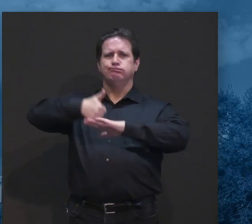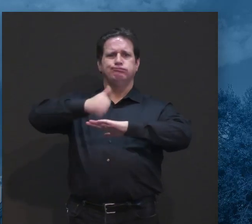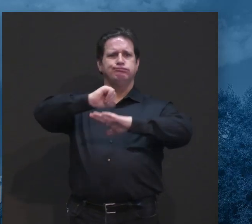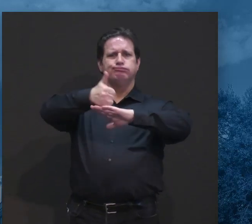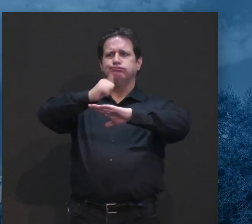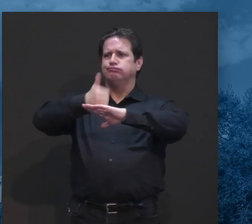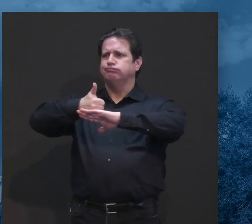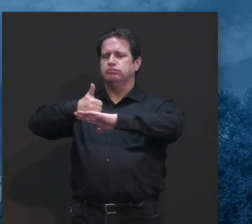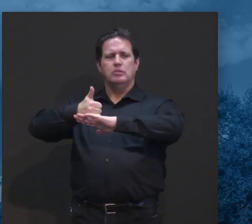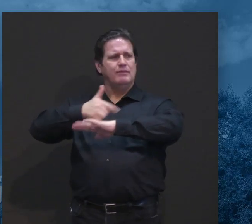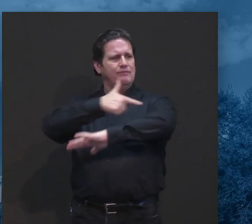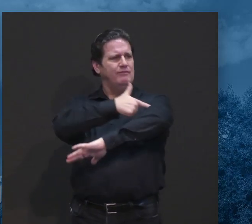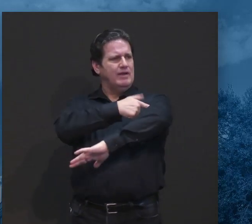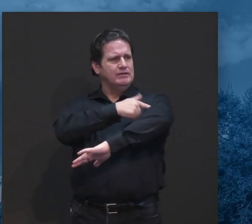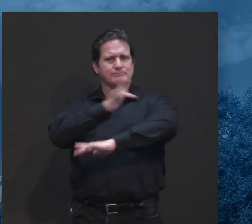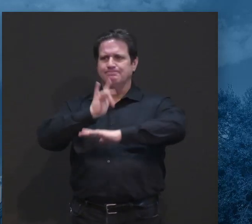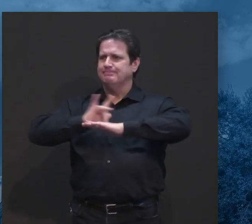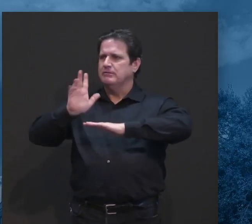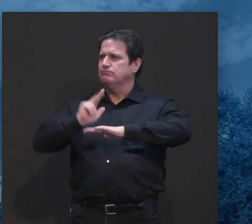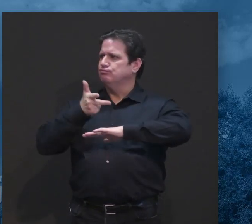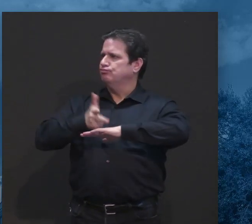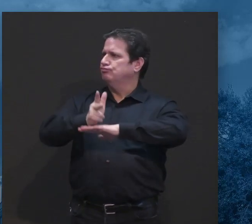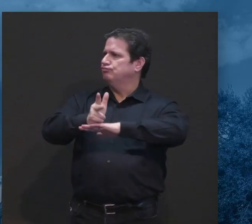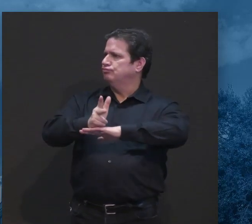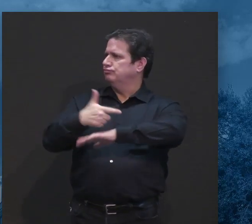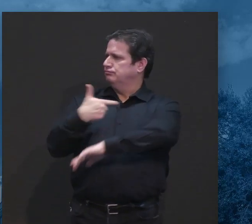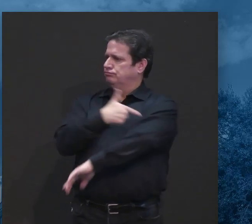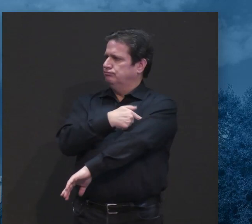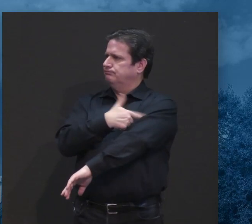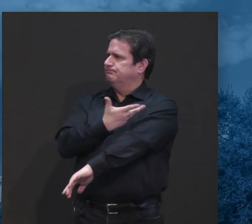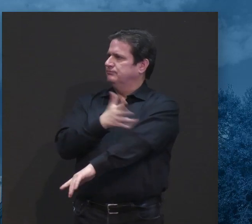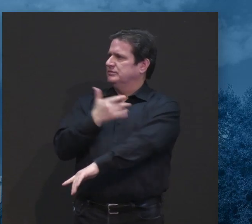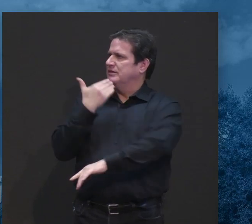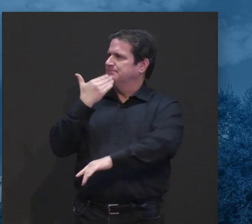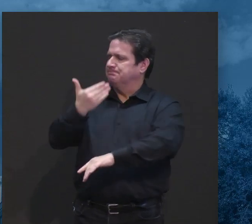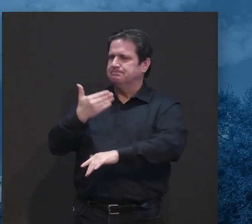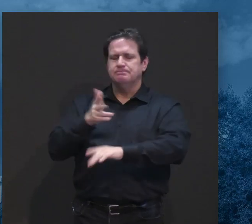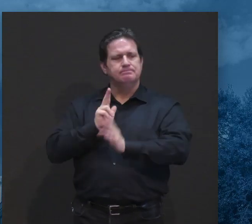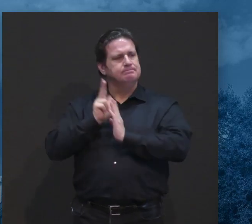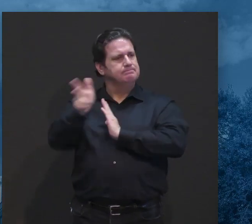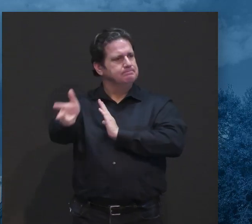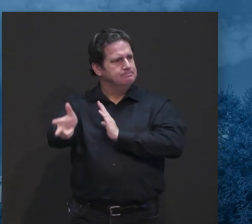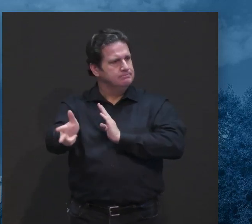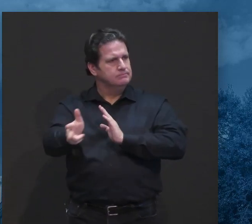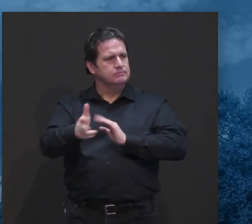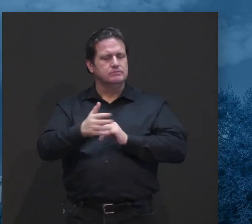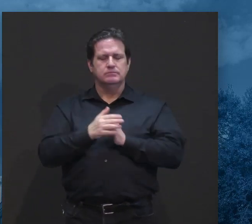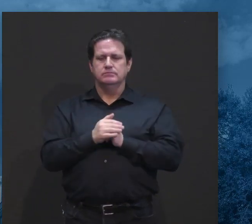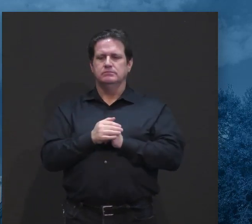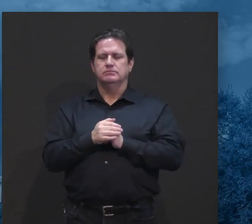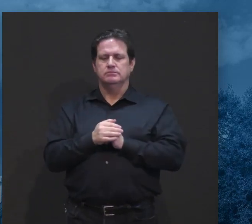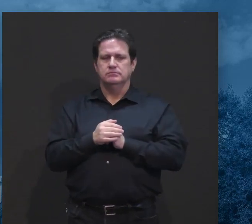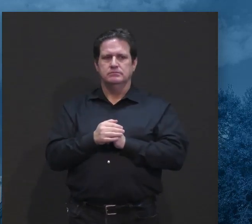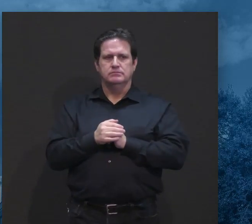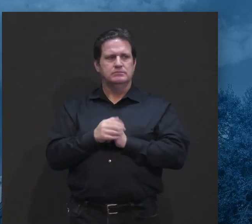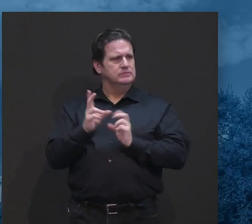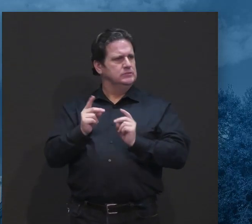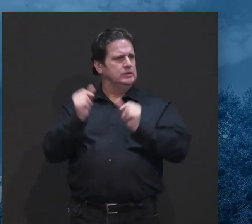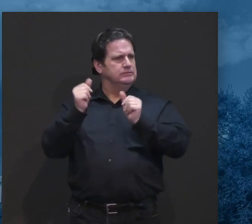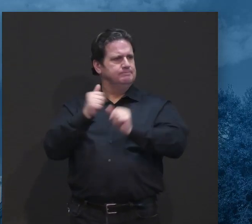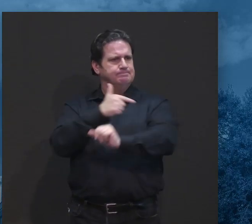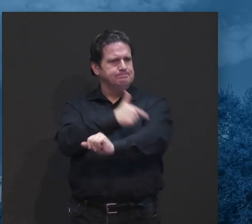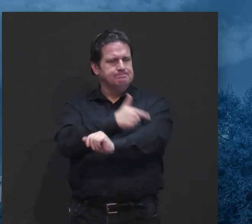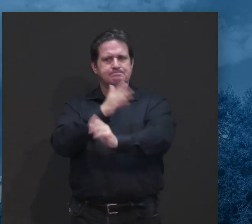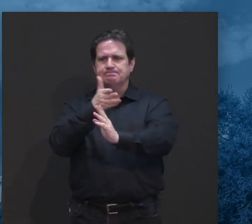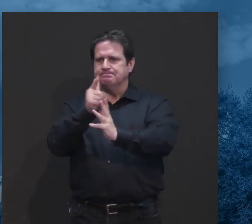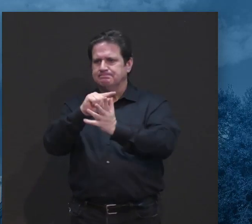big vaccination clinics where we try to push through lots of people quickly so we can get